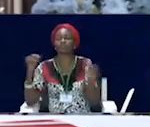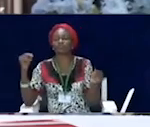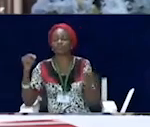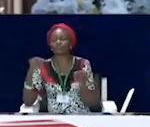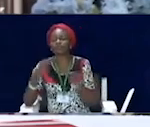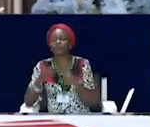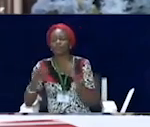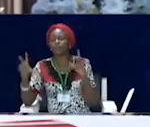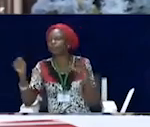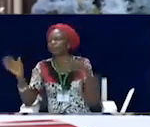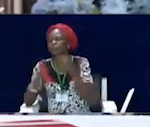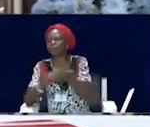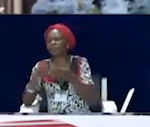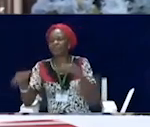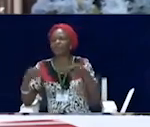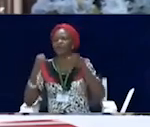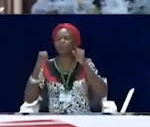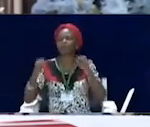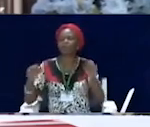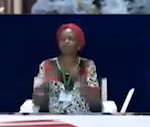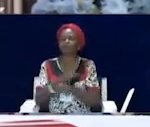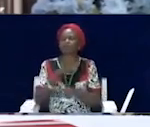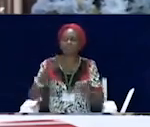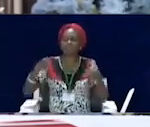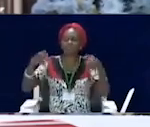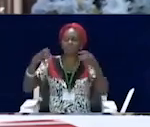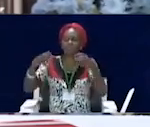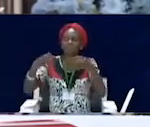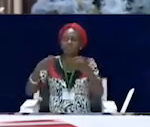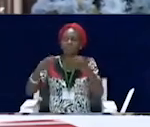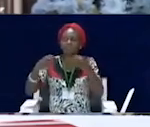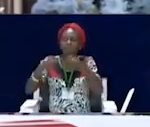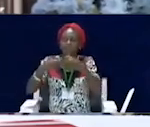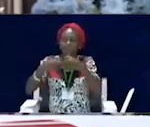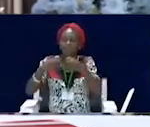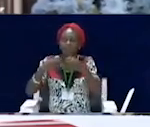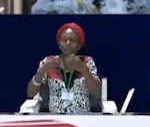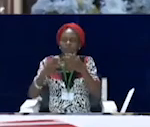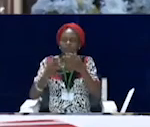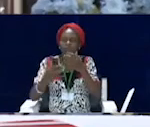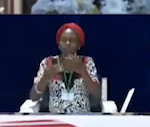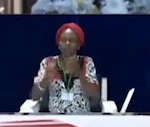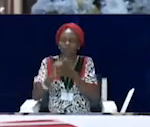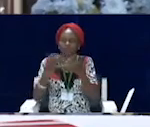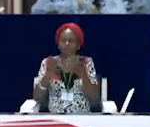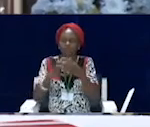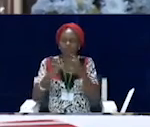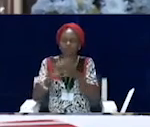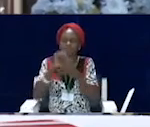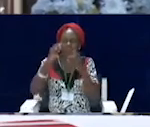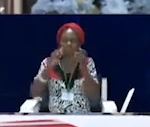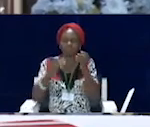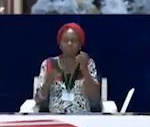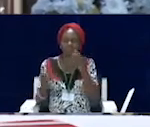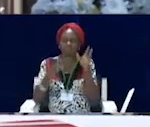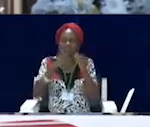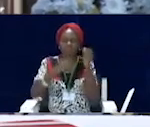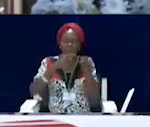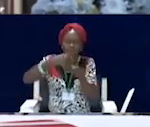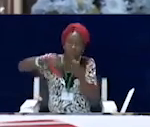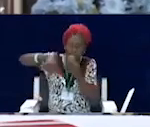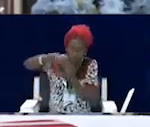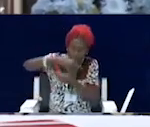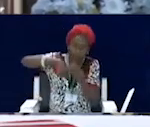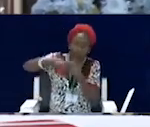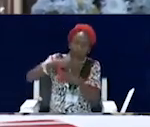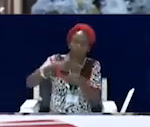But no matter how powerful the current that is flowing in a piece of wire, if we wrap